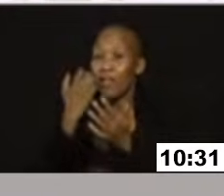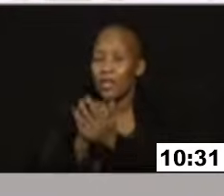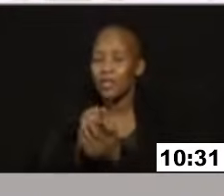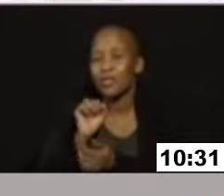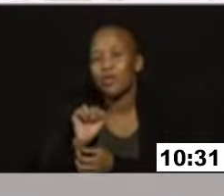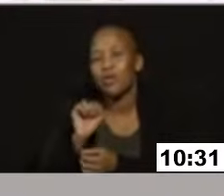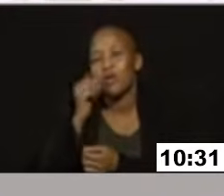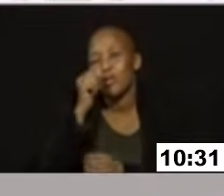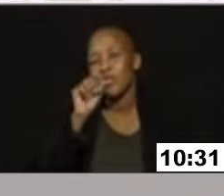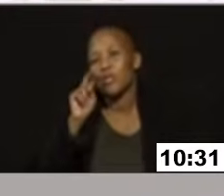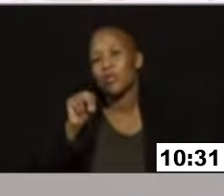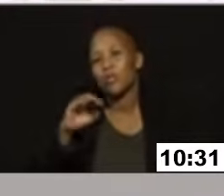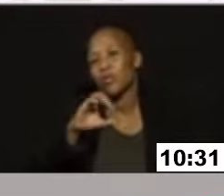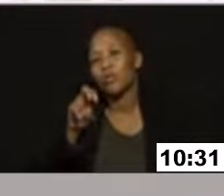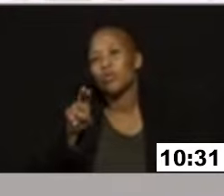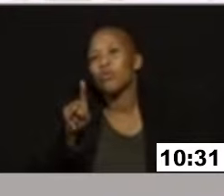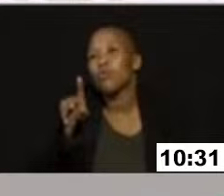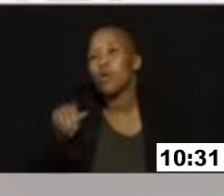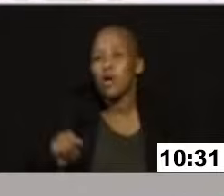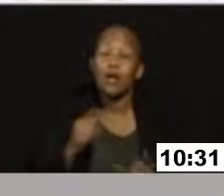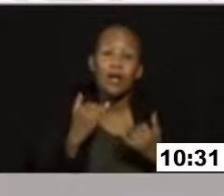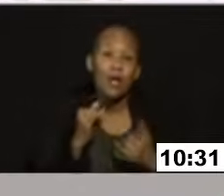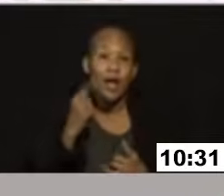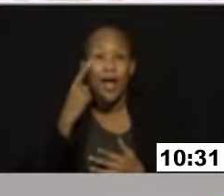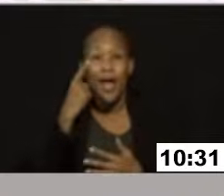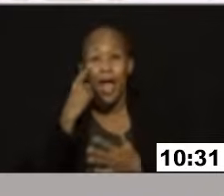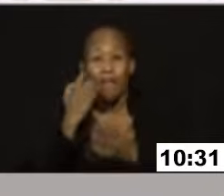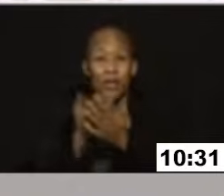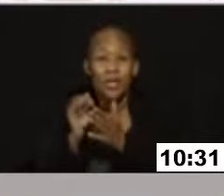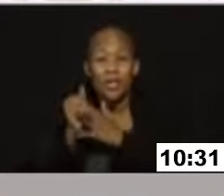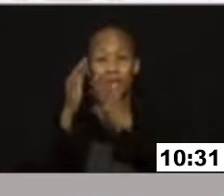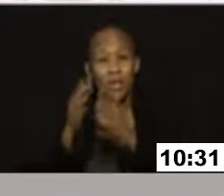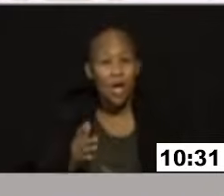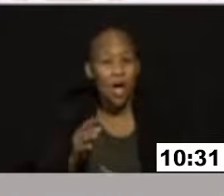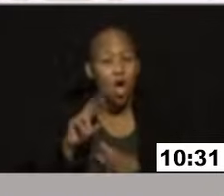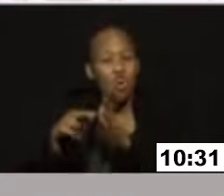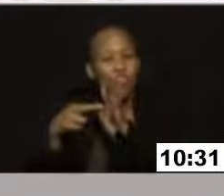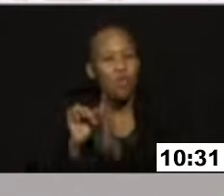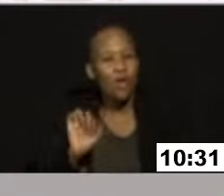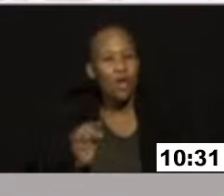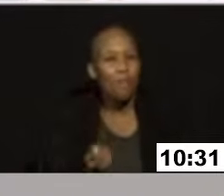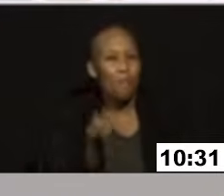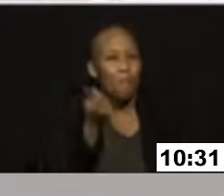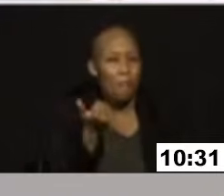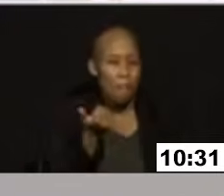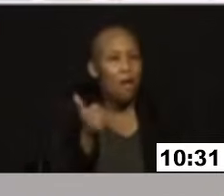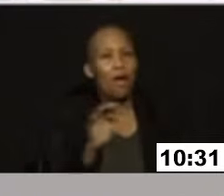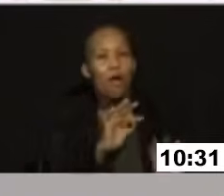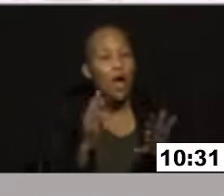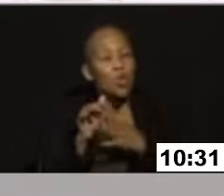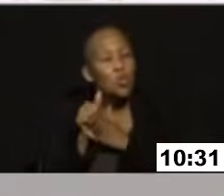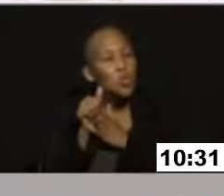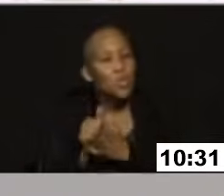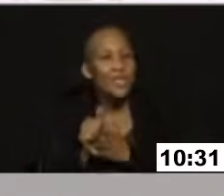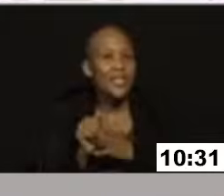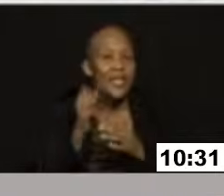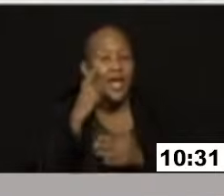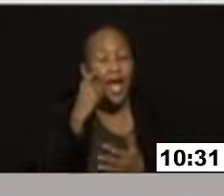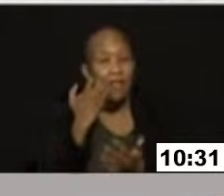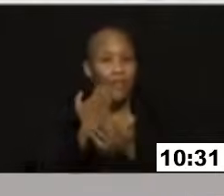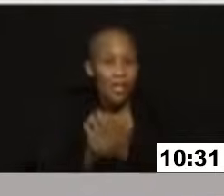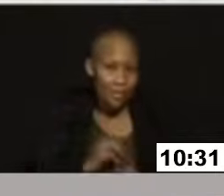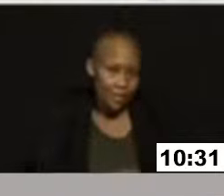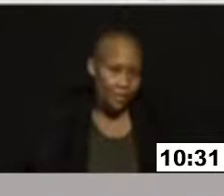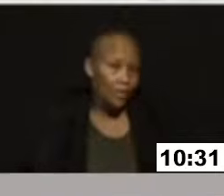the evidence leaders have very little role to play with regard to the leading of his evidence. Yes, but that